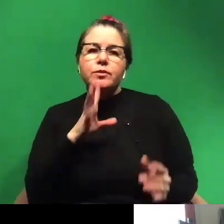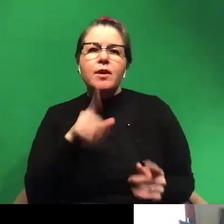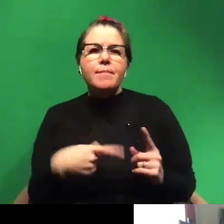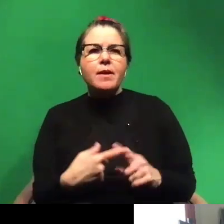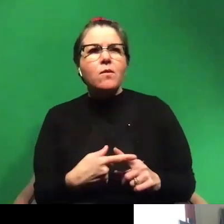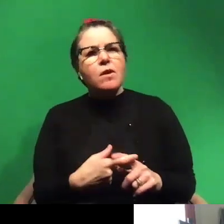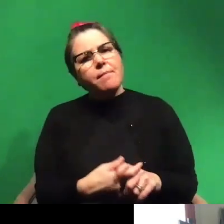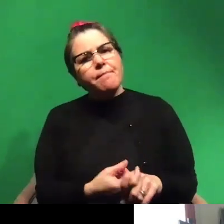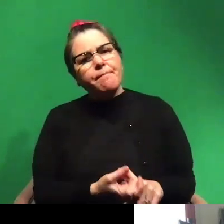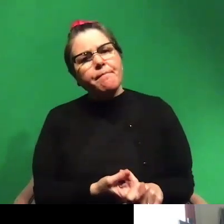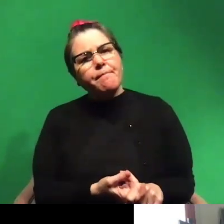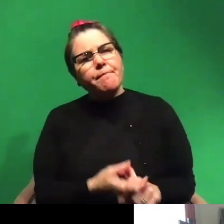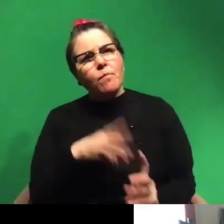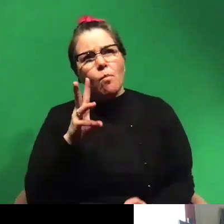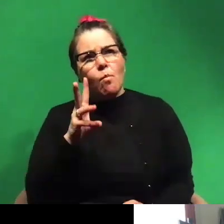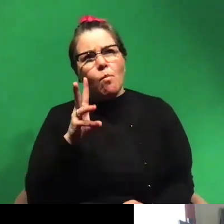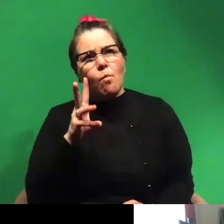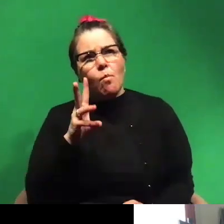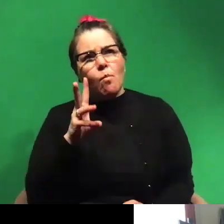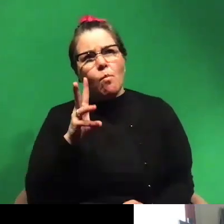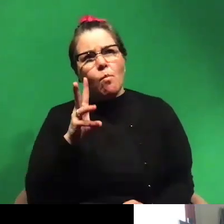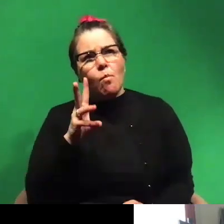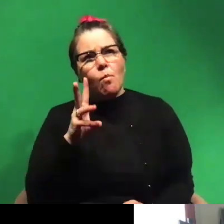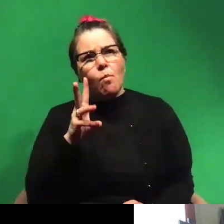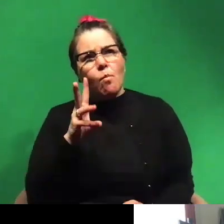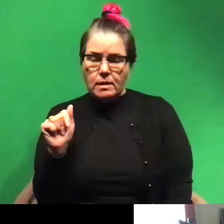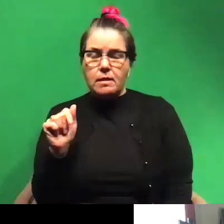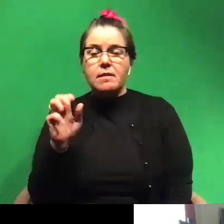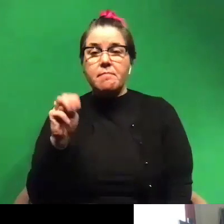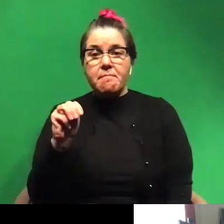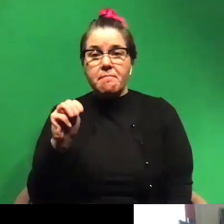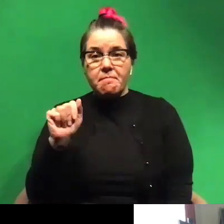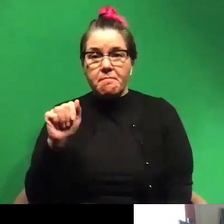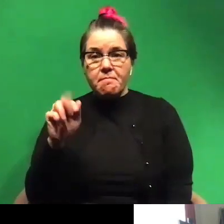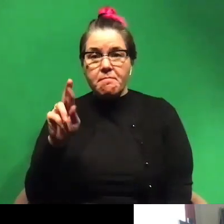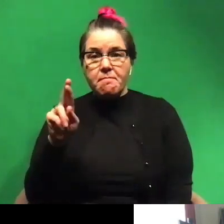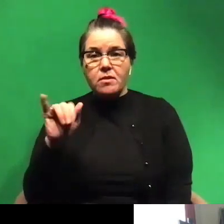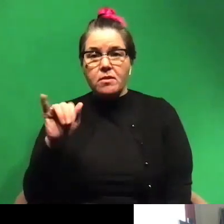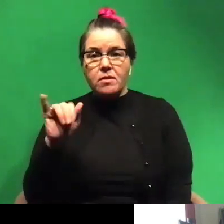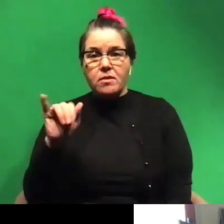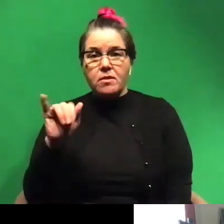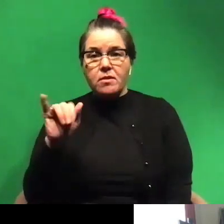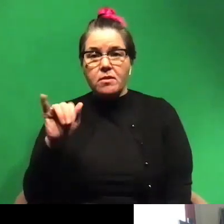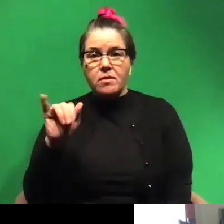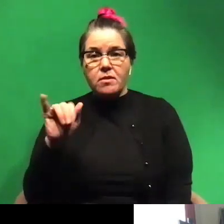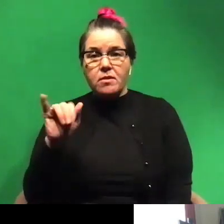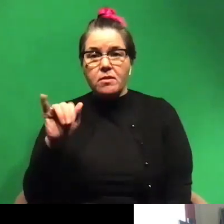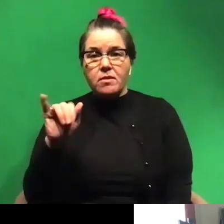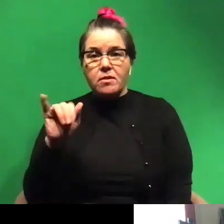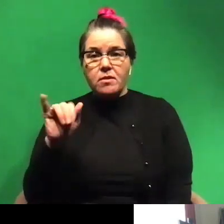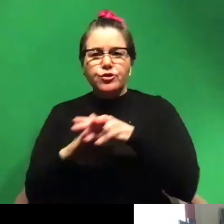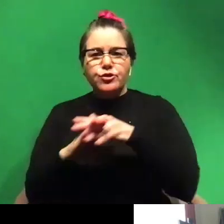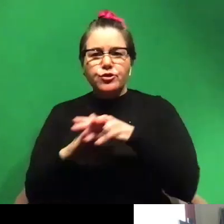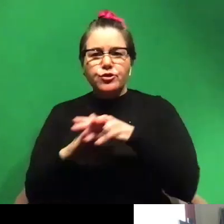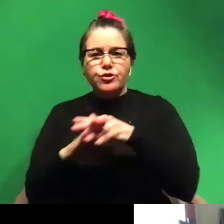wildlife in LA, maritime societies, and shark jaws. So it's going to be super cool. With that, I'm going to hand it